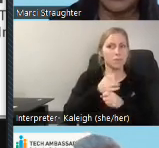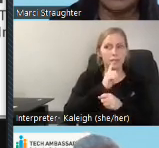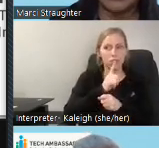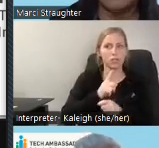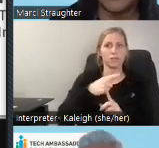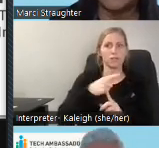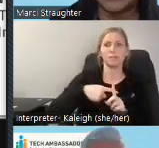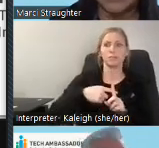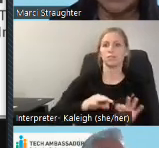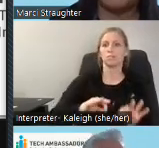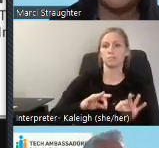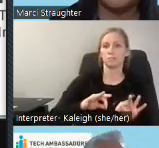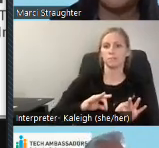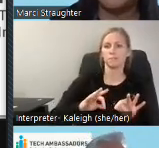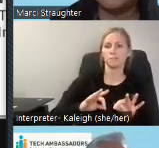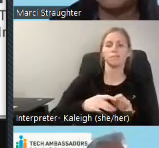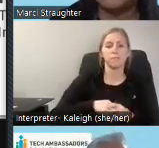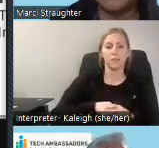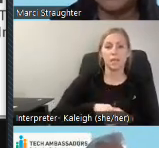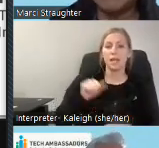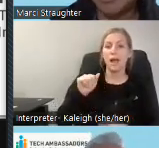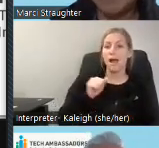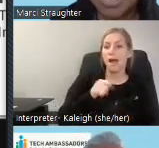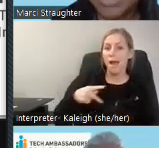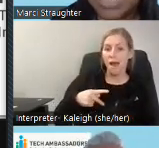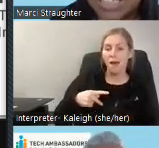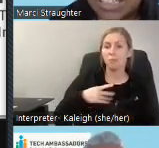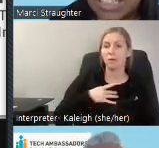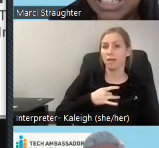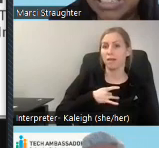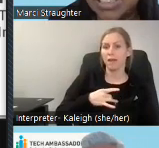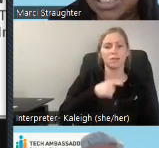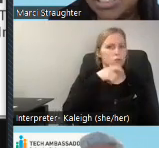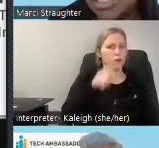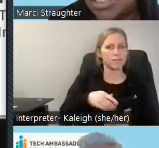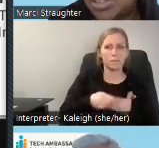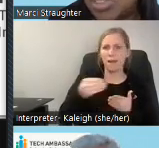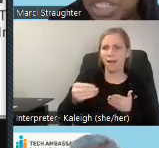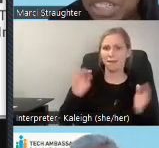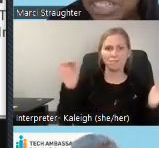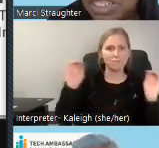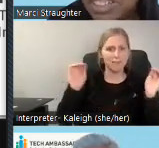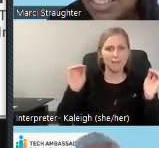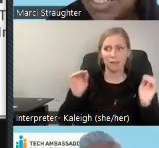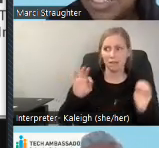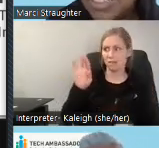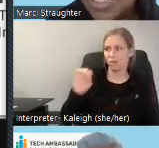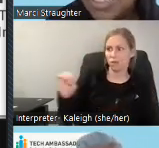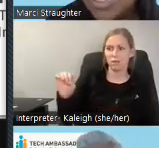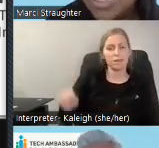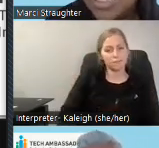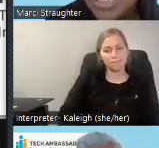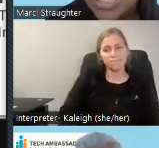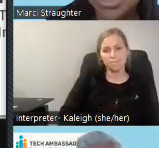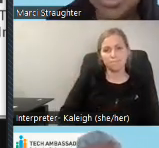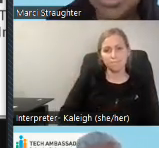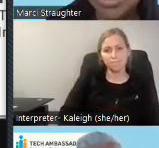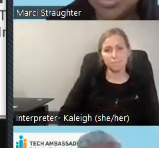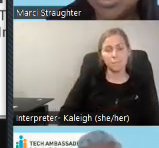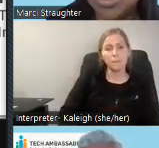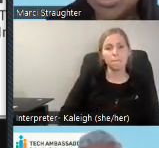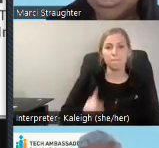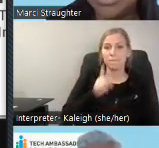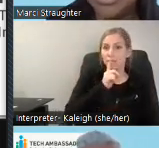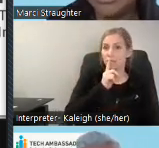one thing I like about the app is you didn't have to buy anything. It's free. And it's Right.